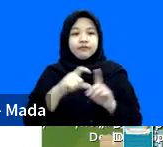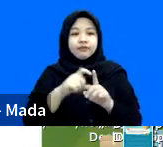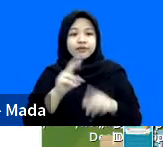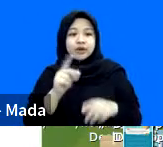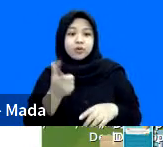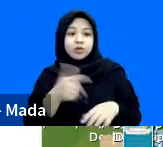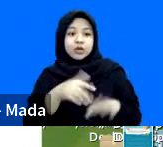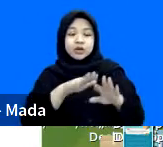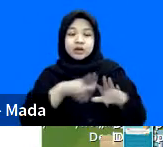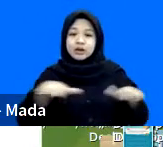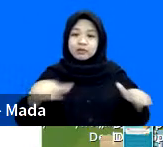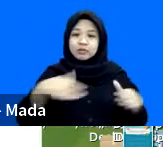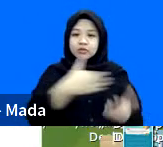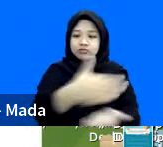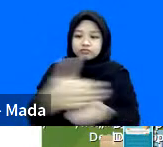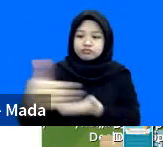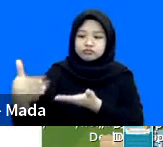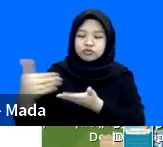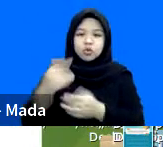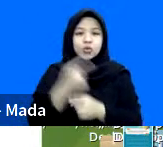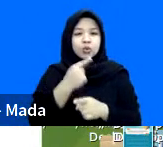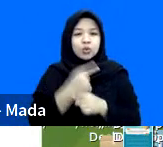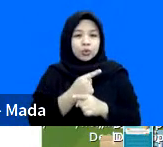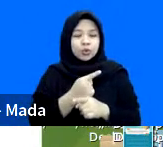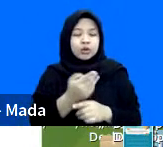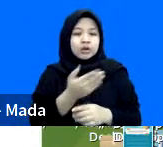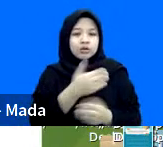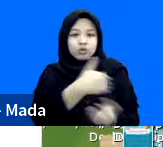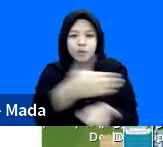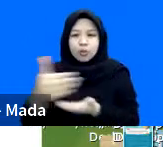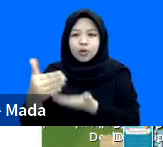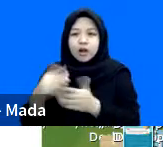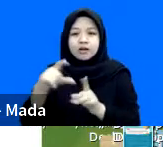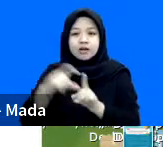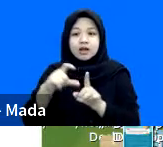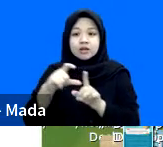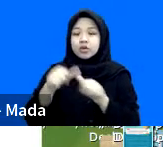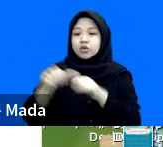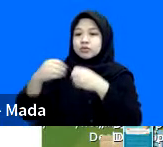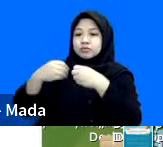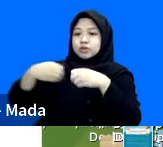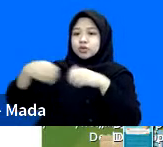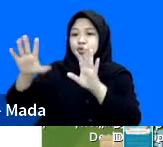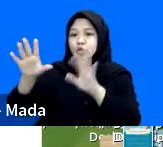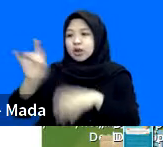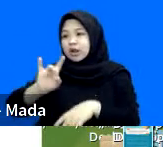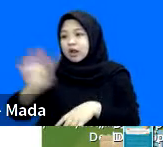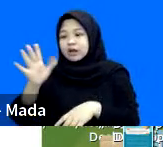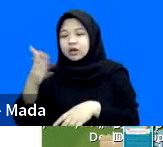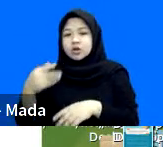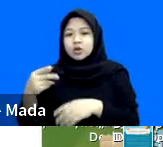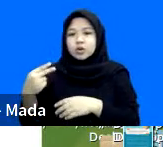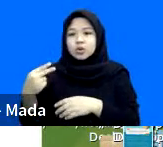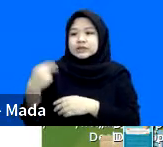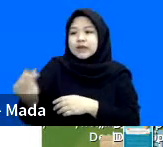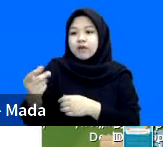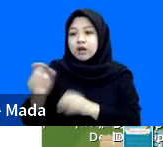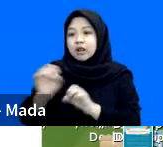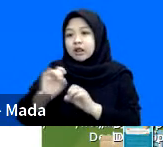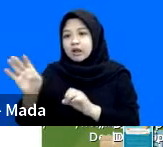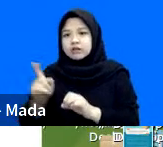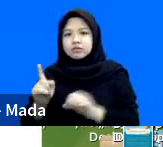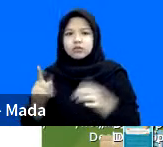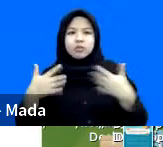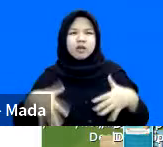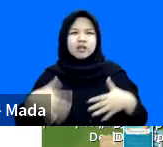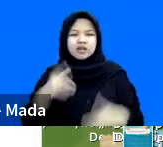teachers, whether it's commercially harvesting it, selling it to others, renting it to others. We know that those practices are very common. So let